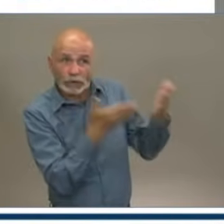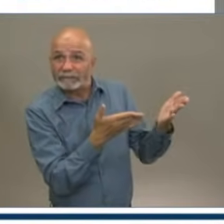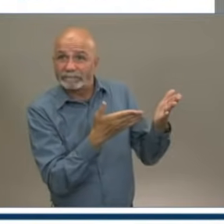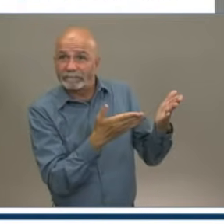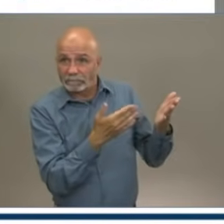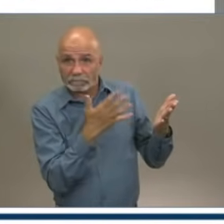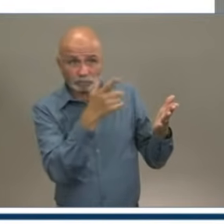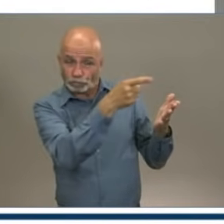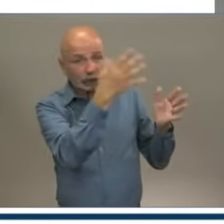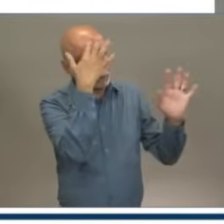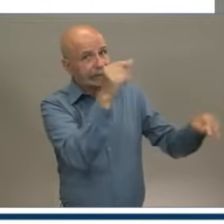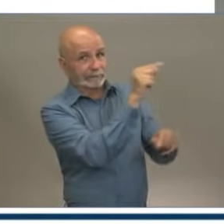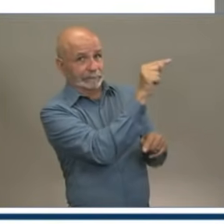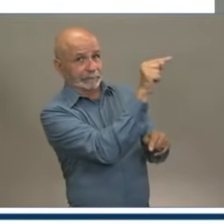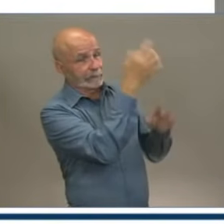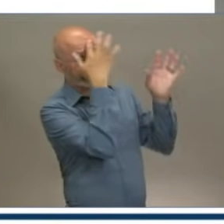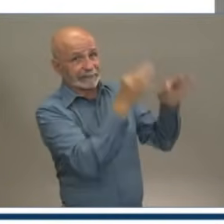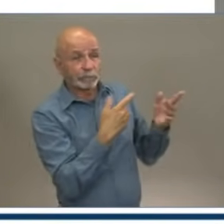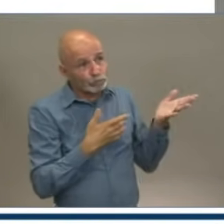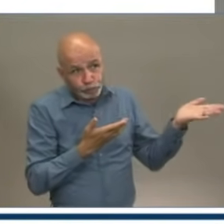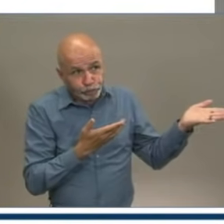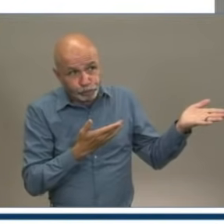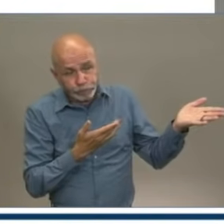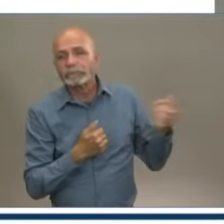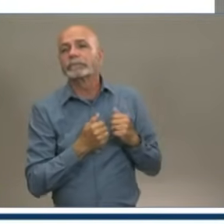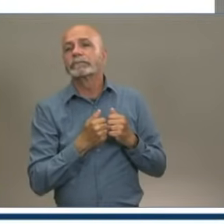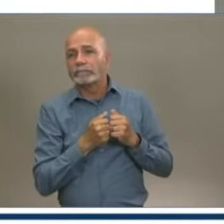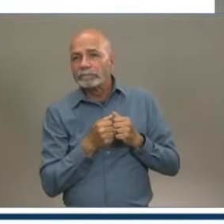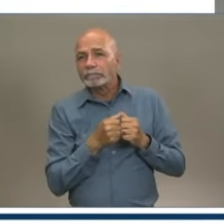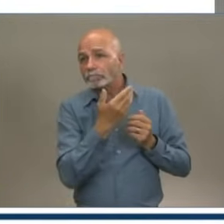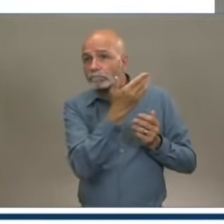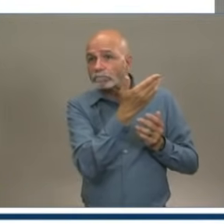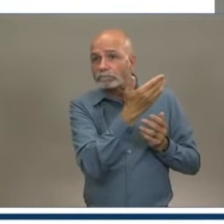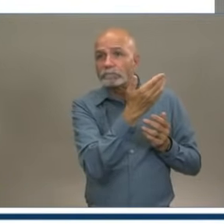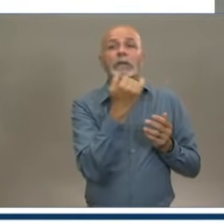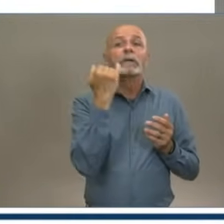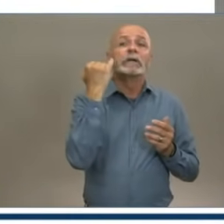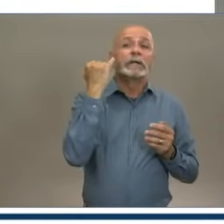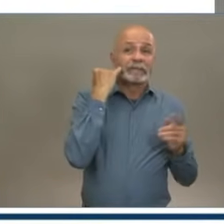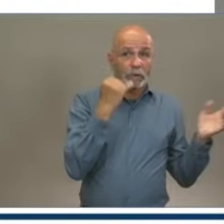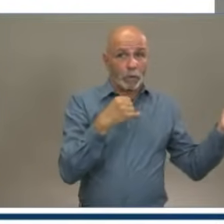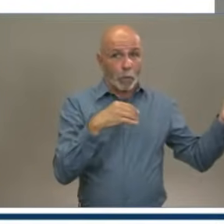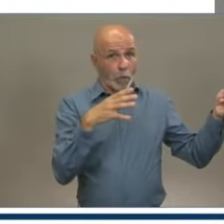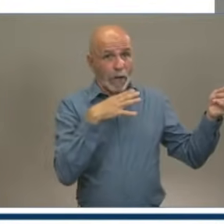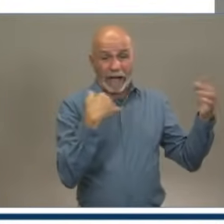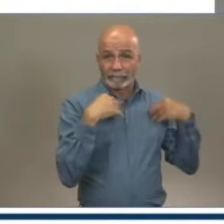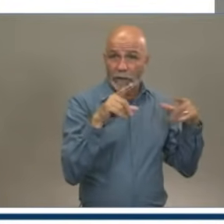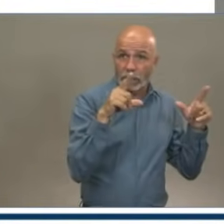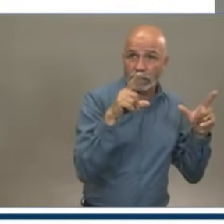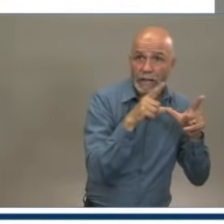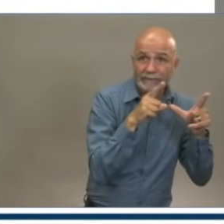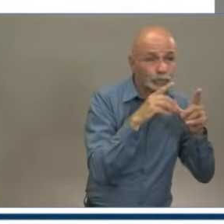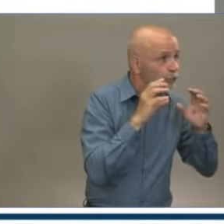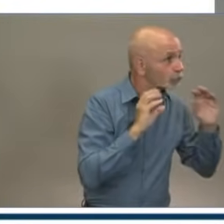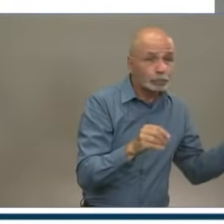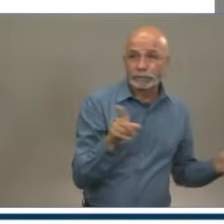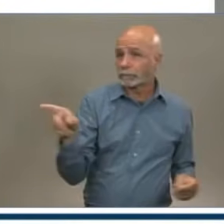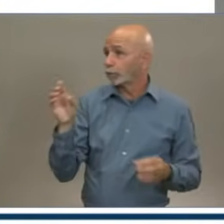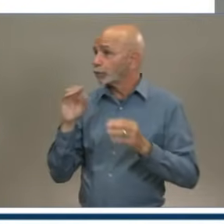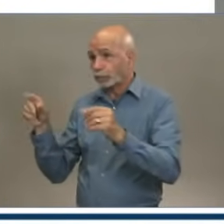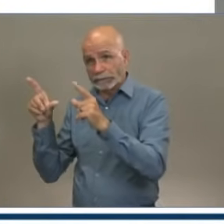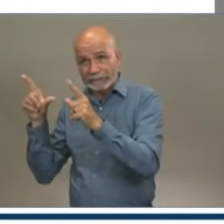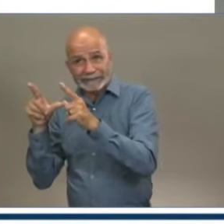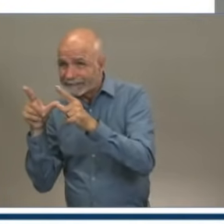facility. But we give general guidance, and we don't distinguish between whether it's a licensed long-term care facility versus